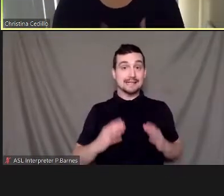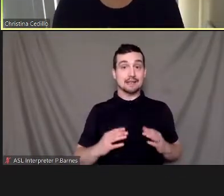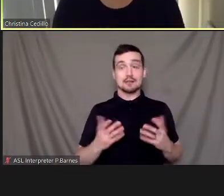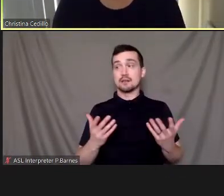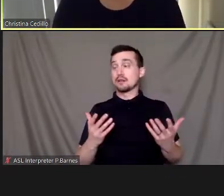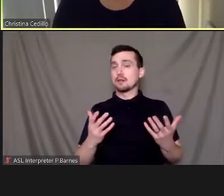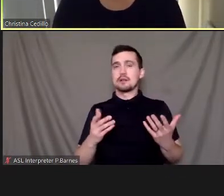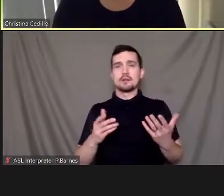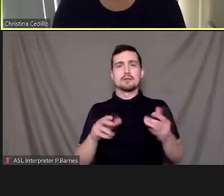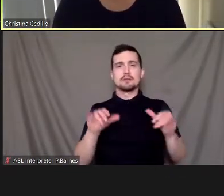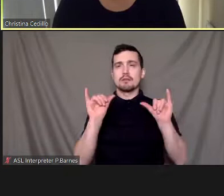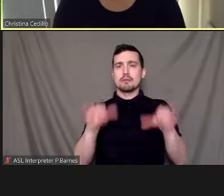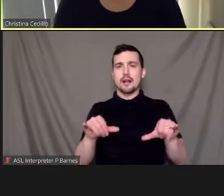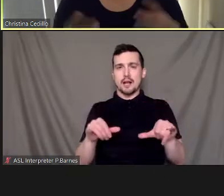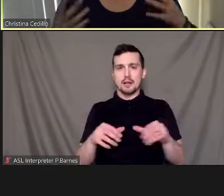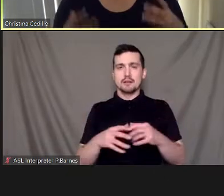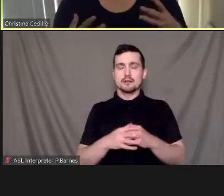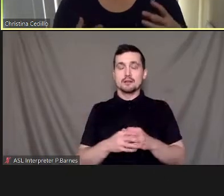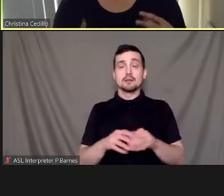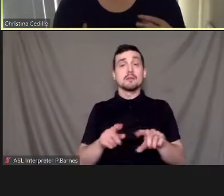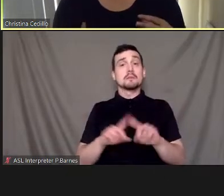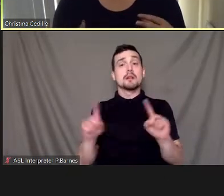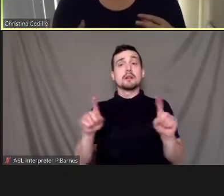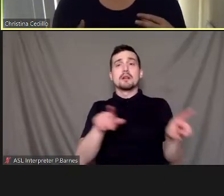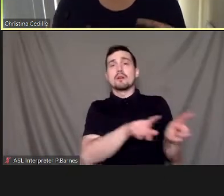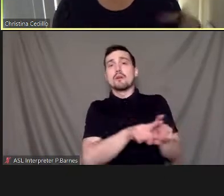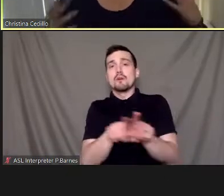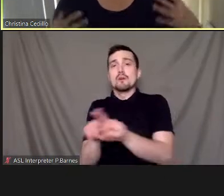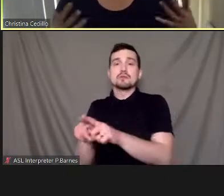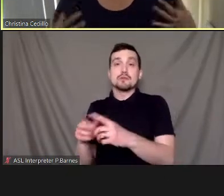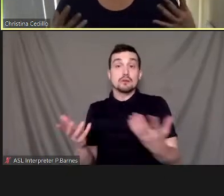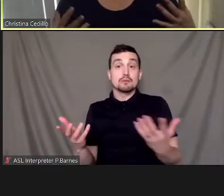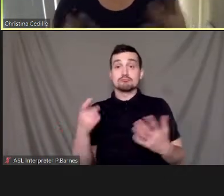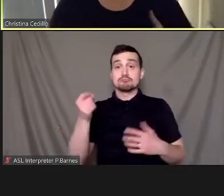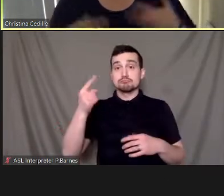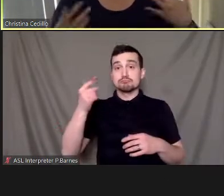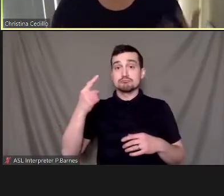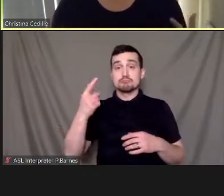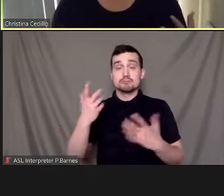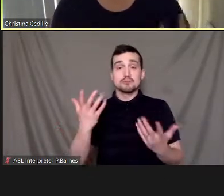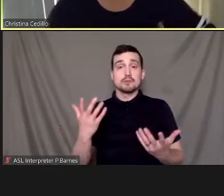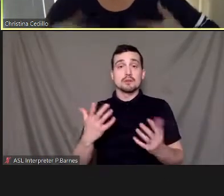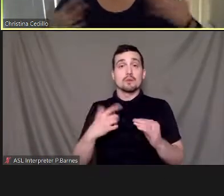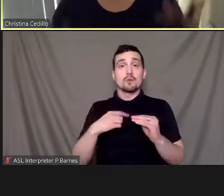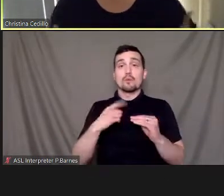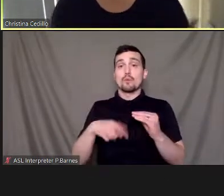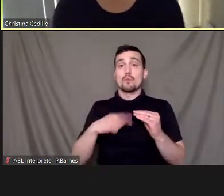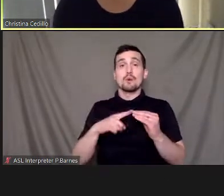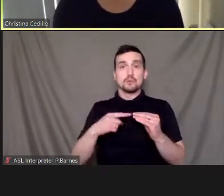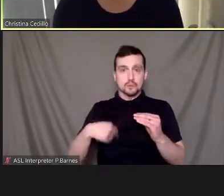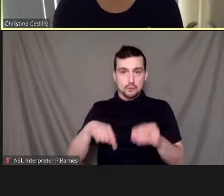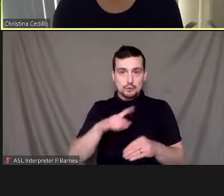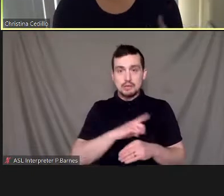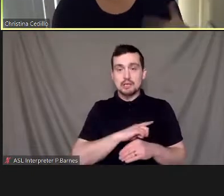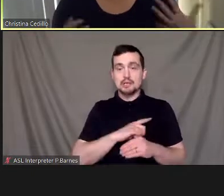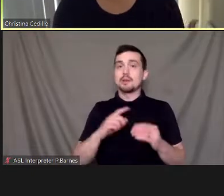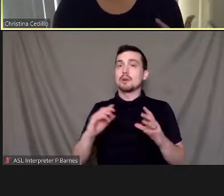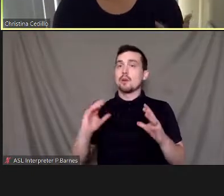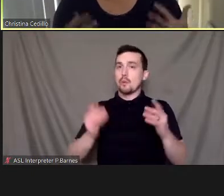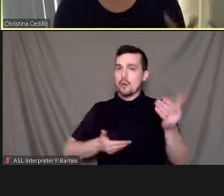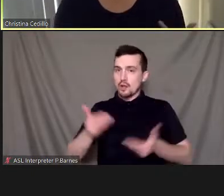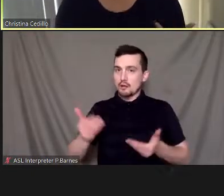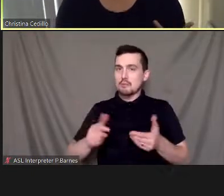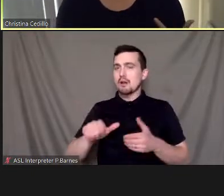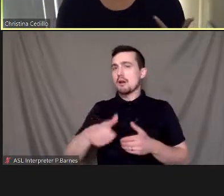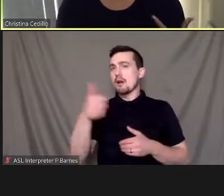Things like that. But of course, also understanding that when we welcome other